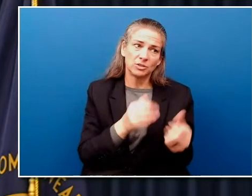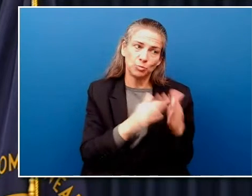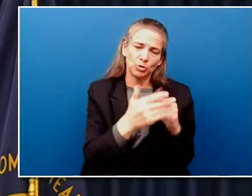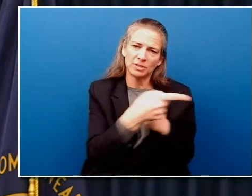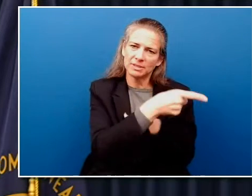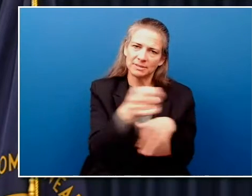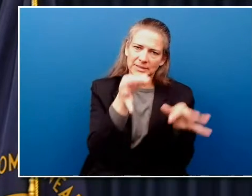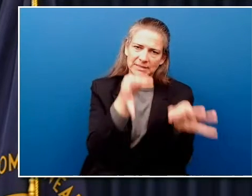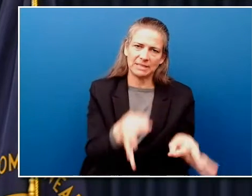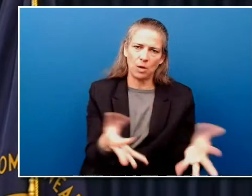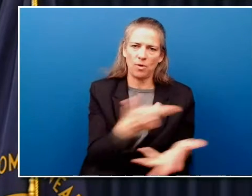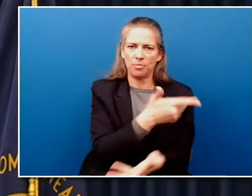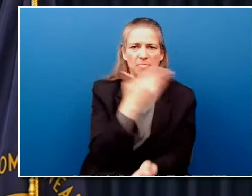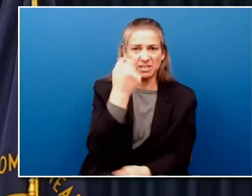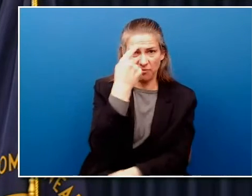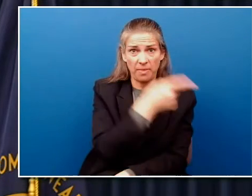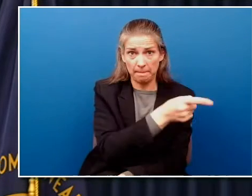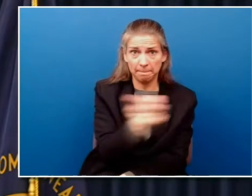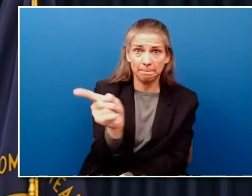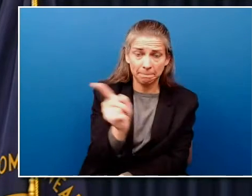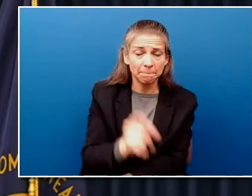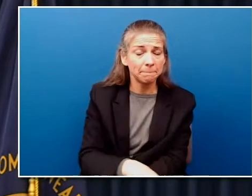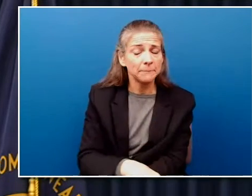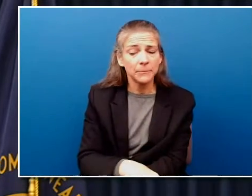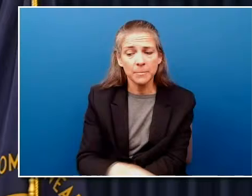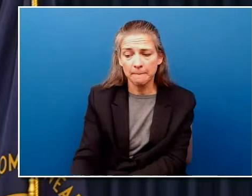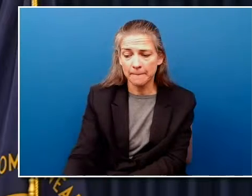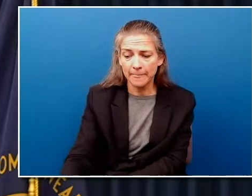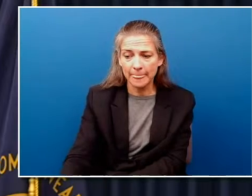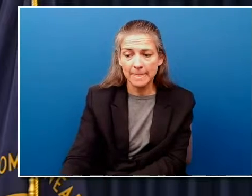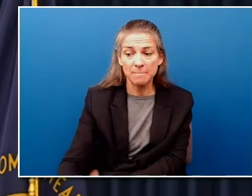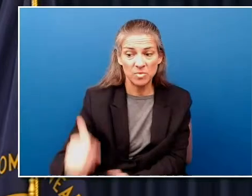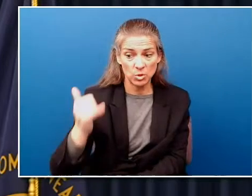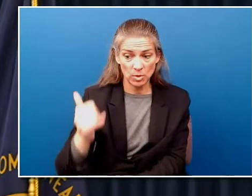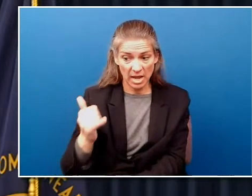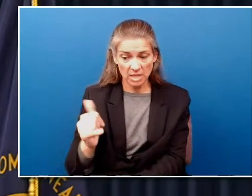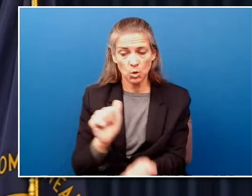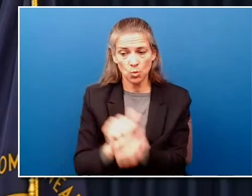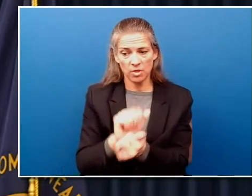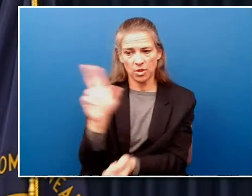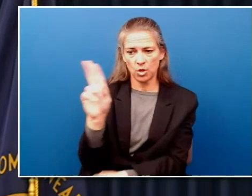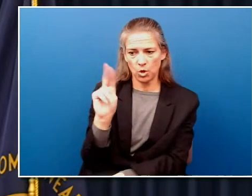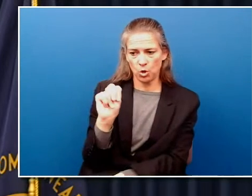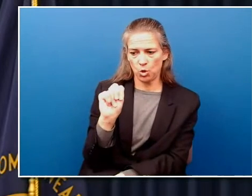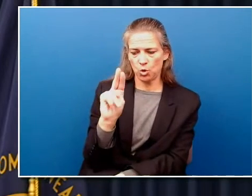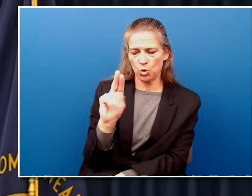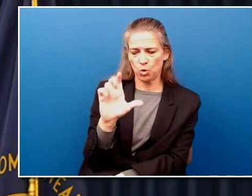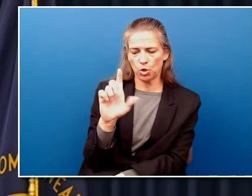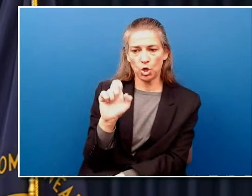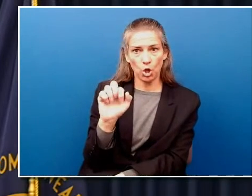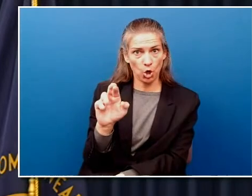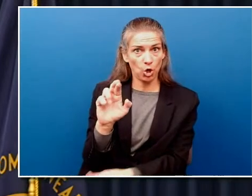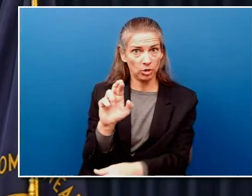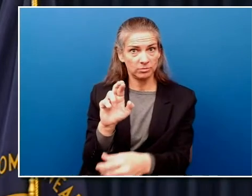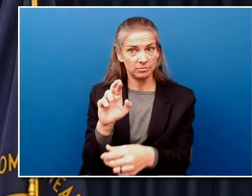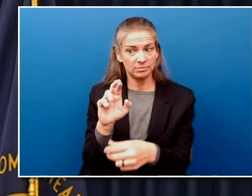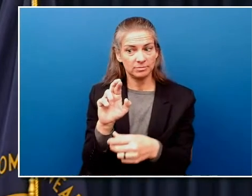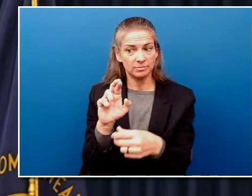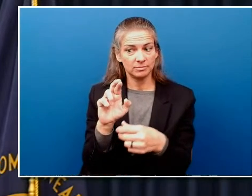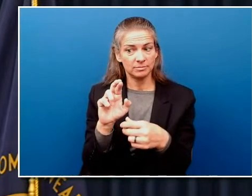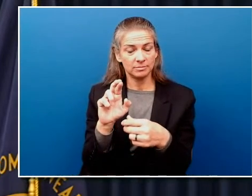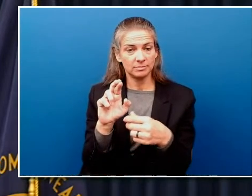is best. Okay, today, as it relates to nuclear energy, I signed one